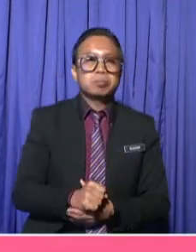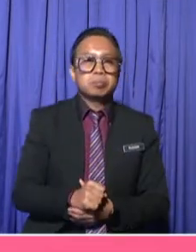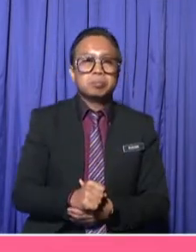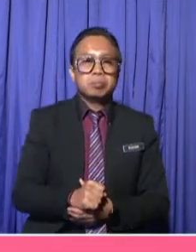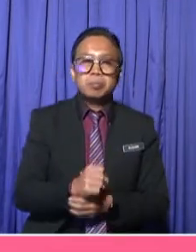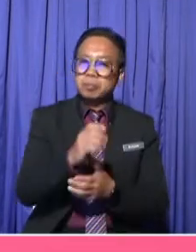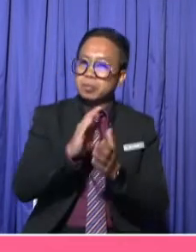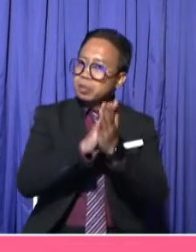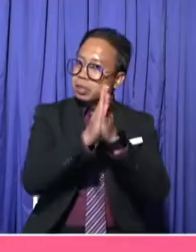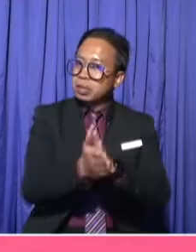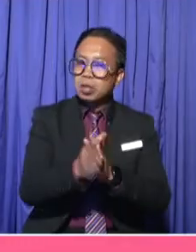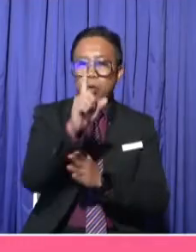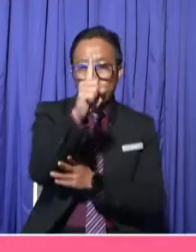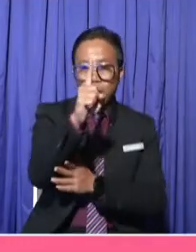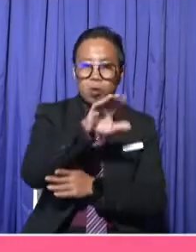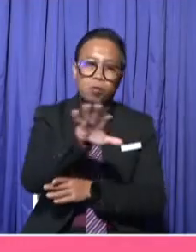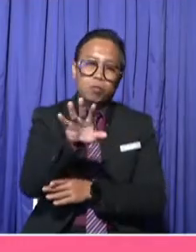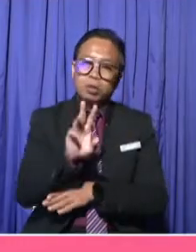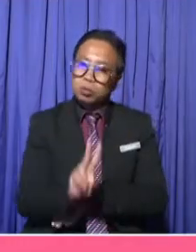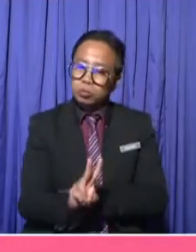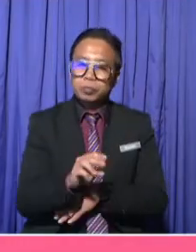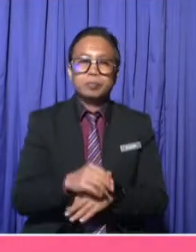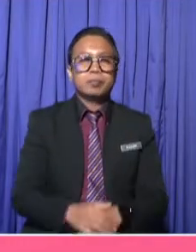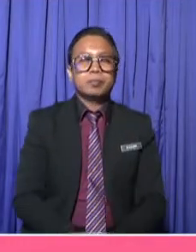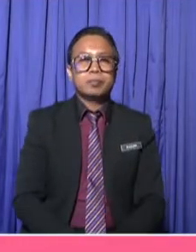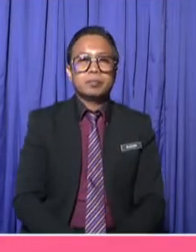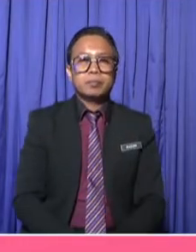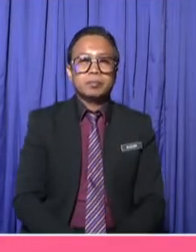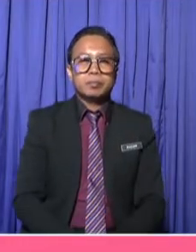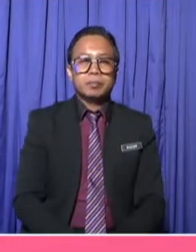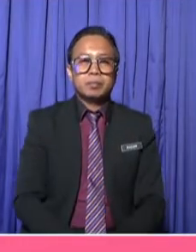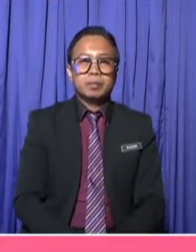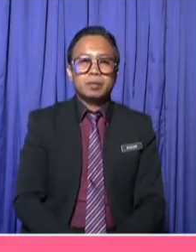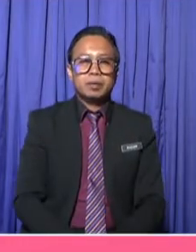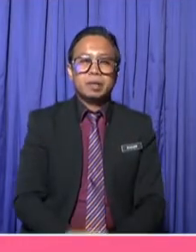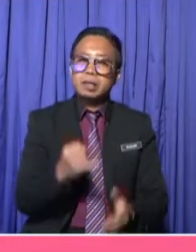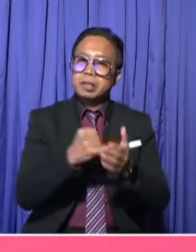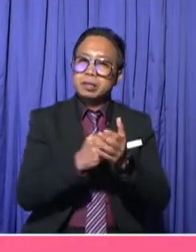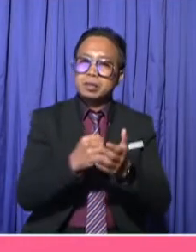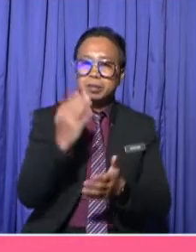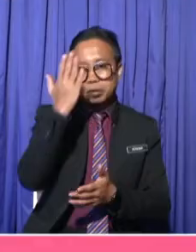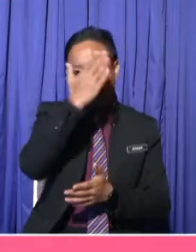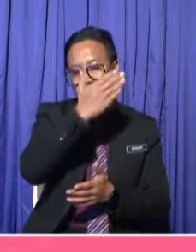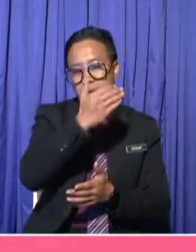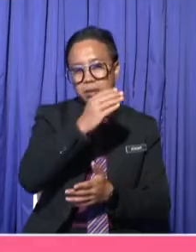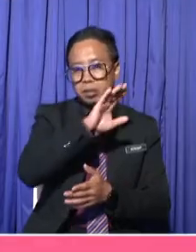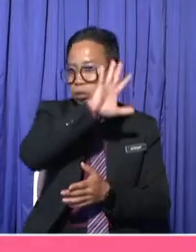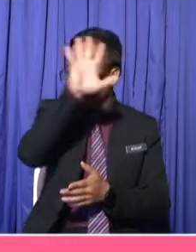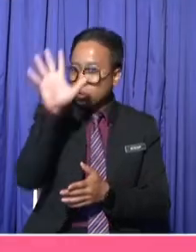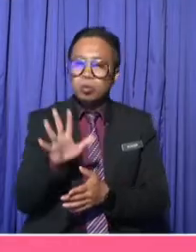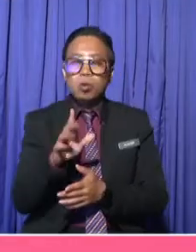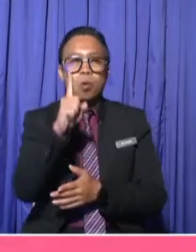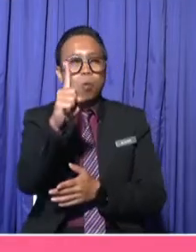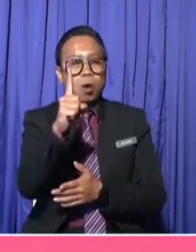it becomes 1/2. It is clearly shown that